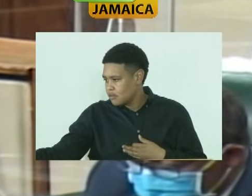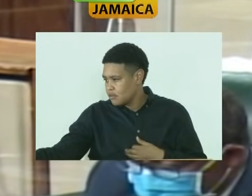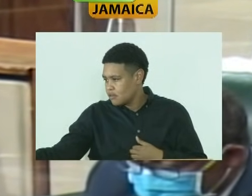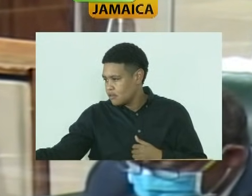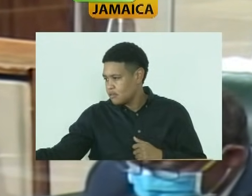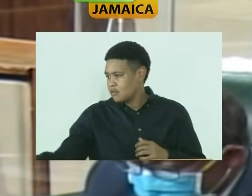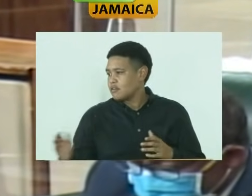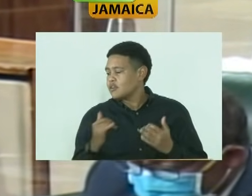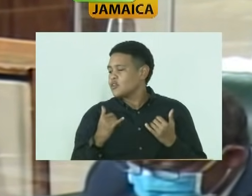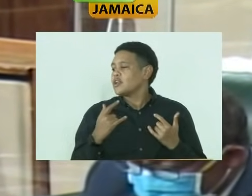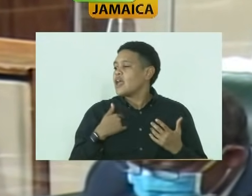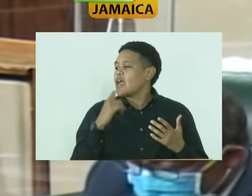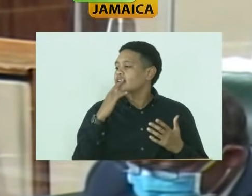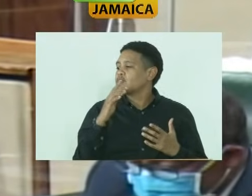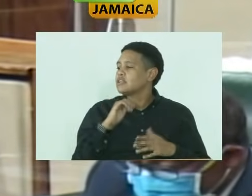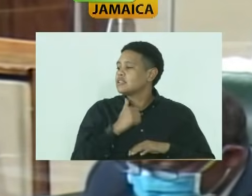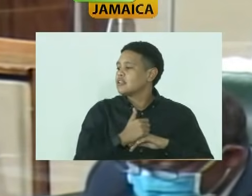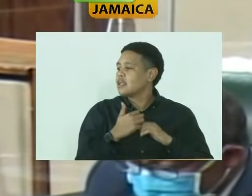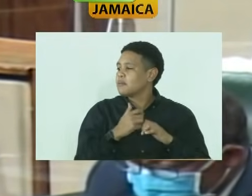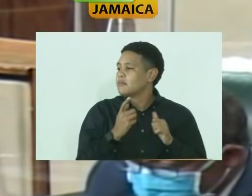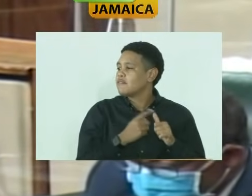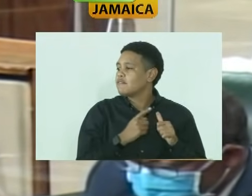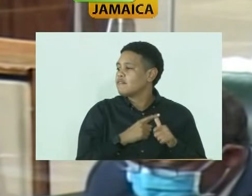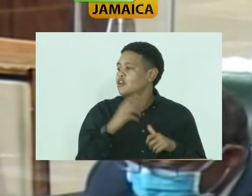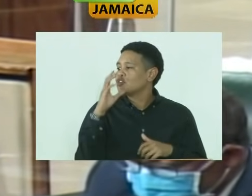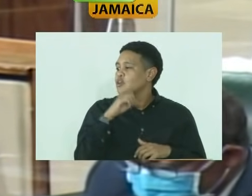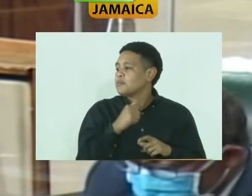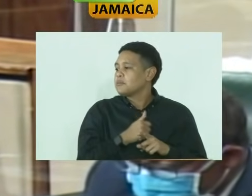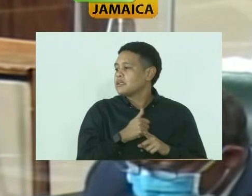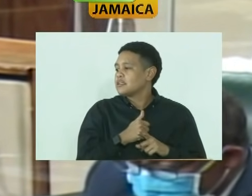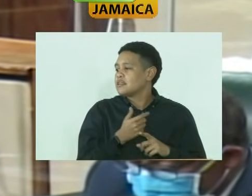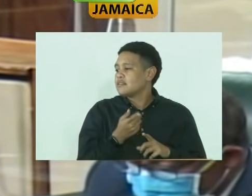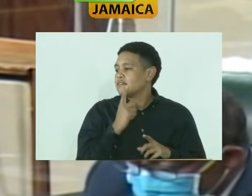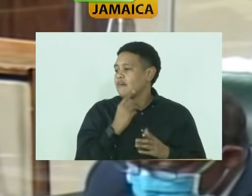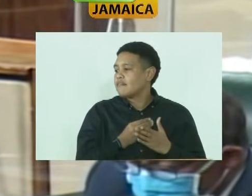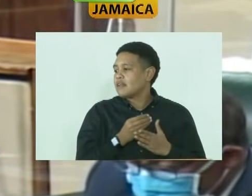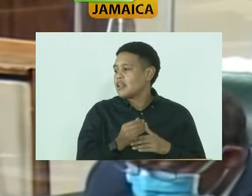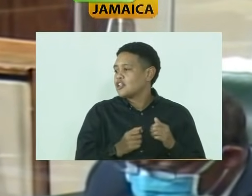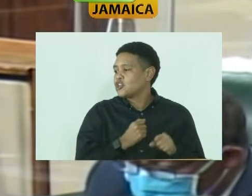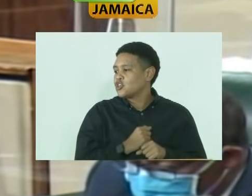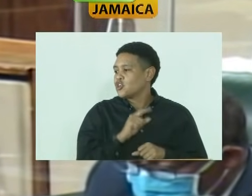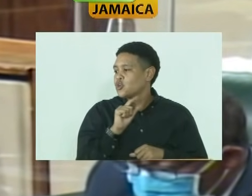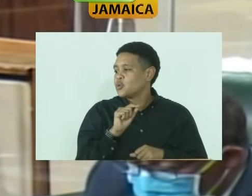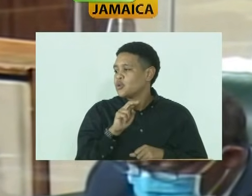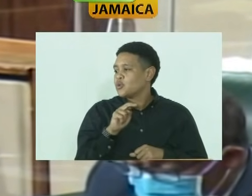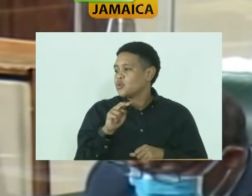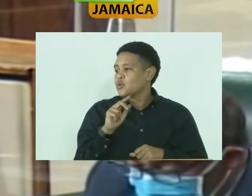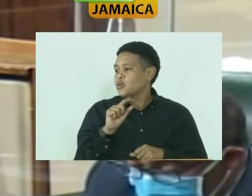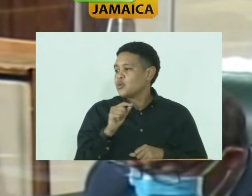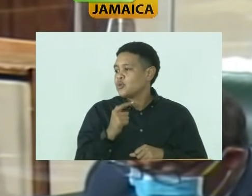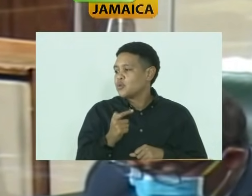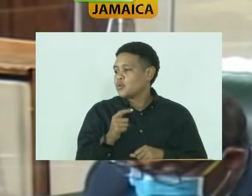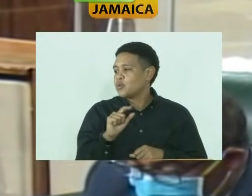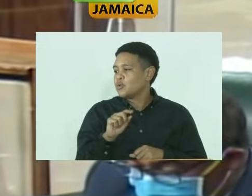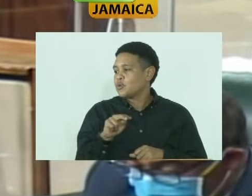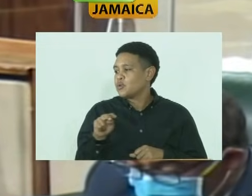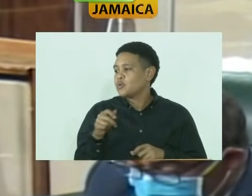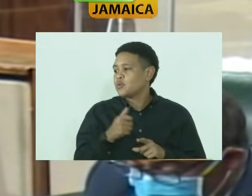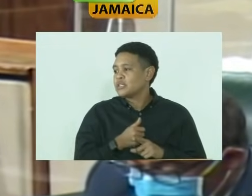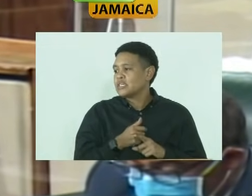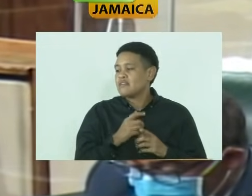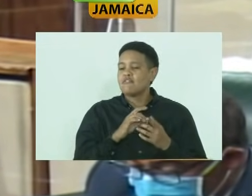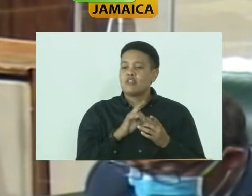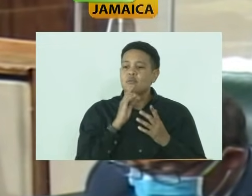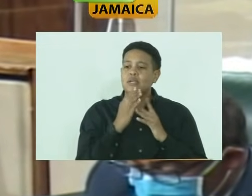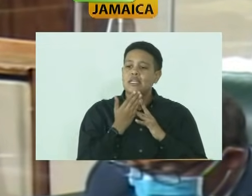I tabled the first supplementary estimates for financial year 21-22 along with the interim fiscal policy paper.